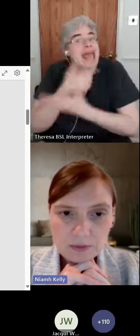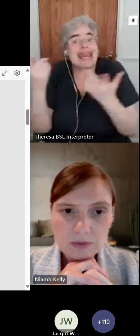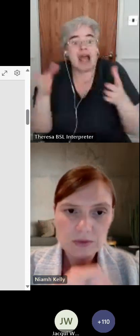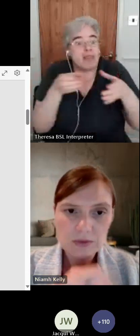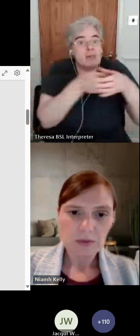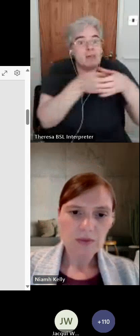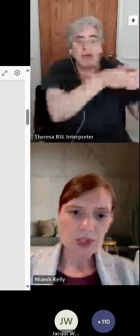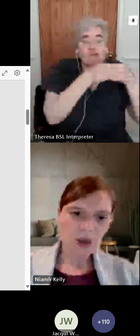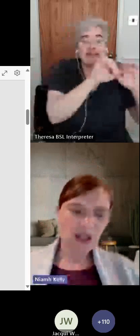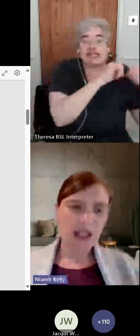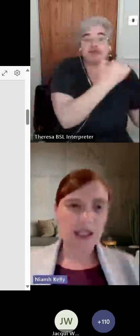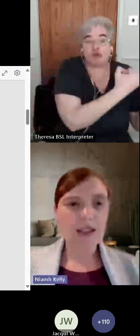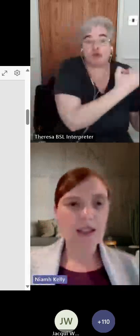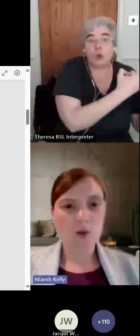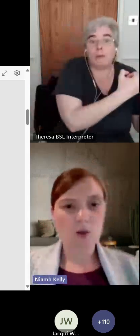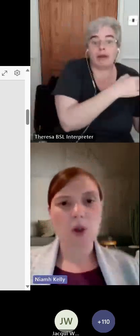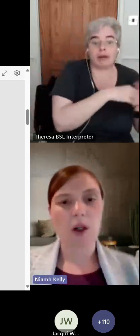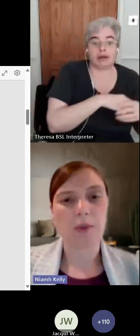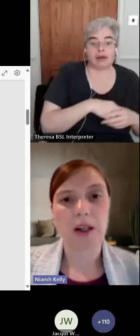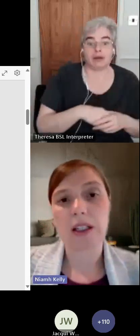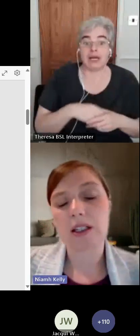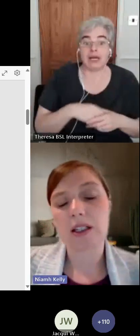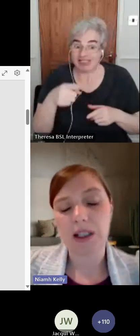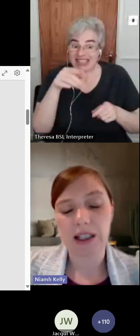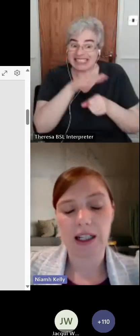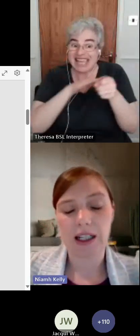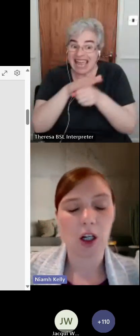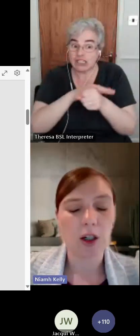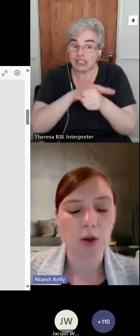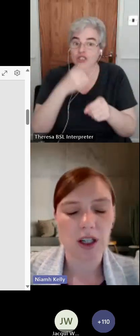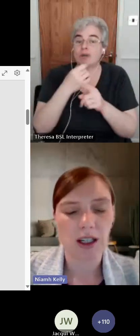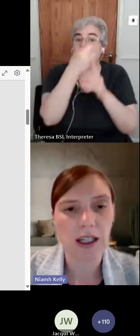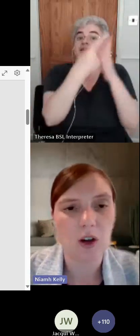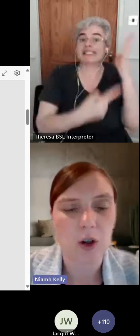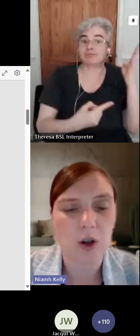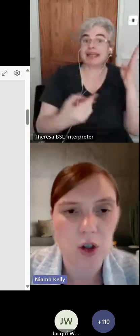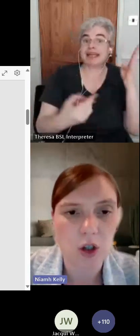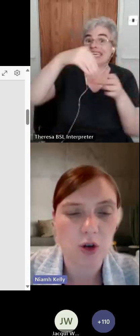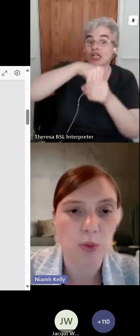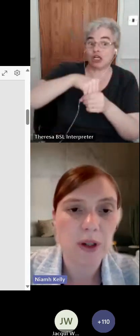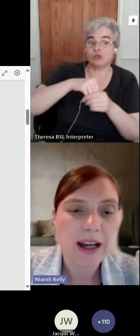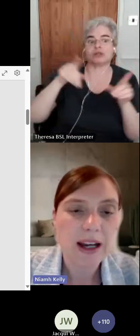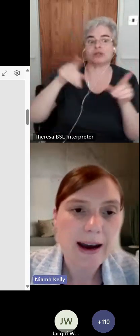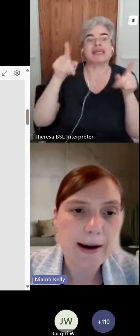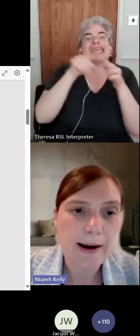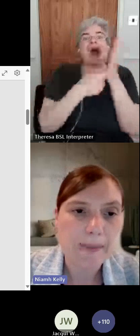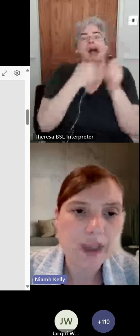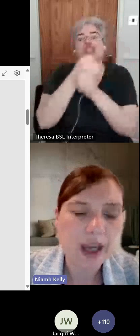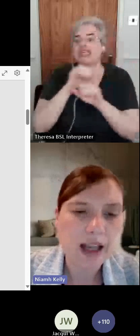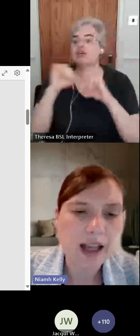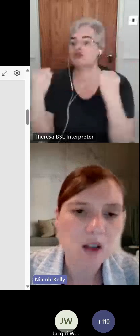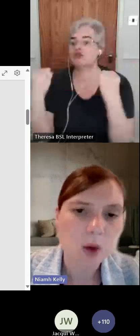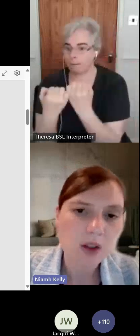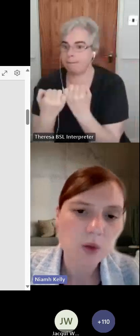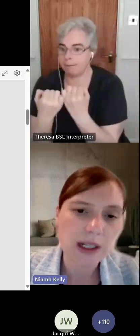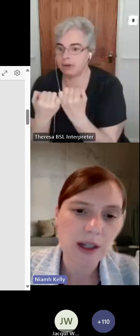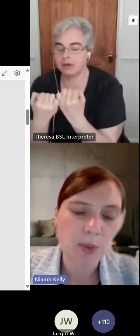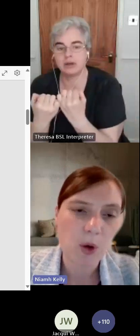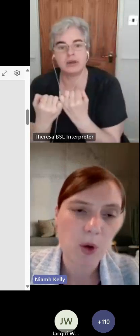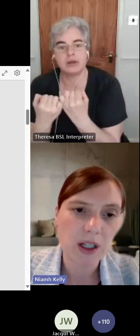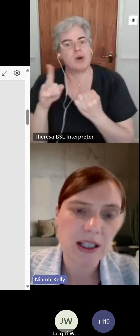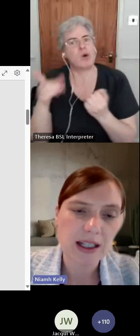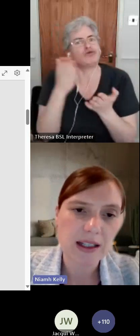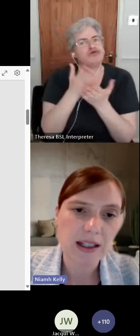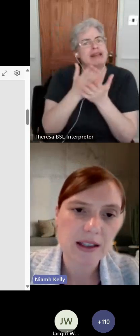minority. In this case, we'll be talking about disability inclusion ERG group. And so what's